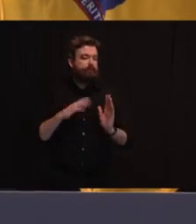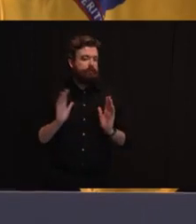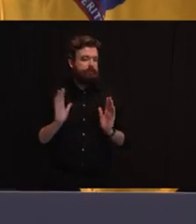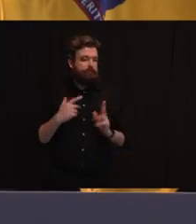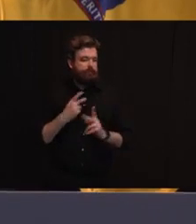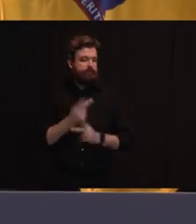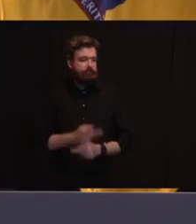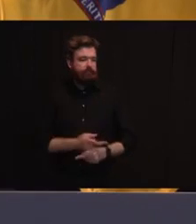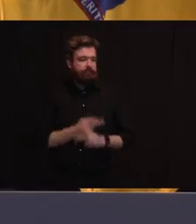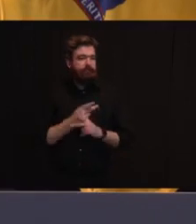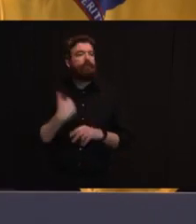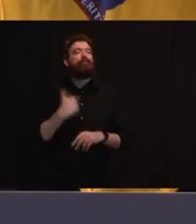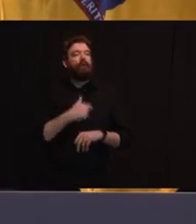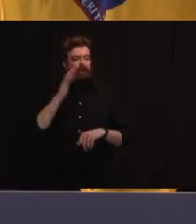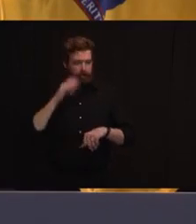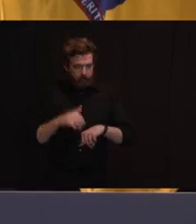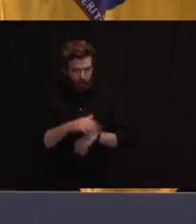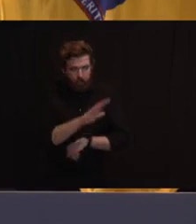at that.